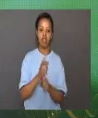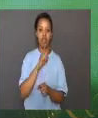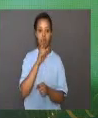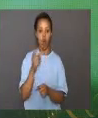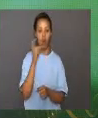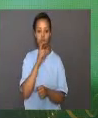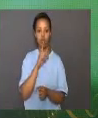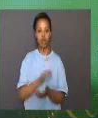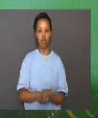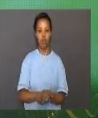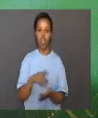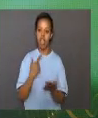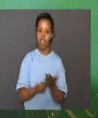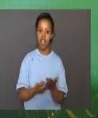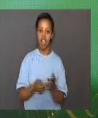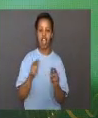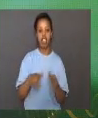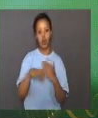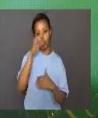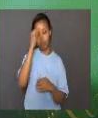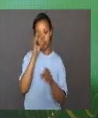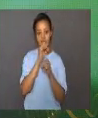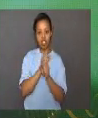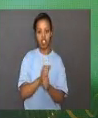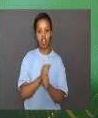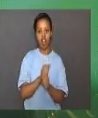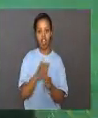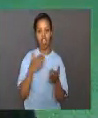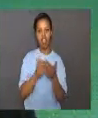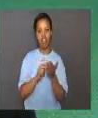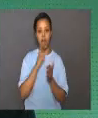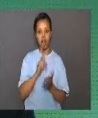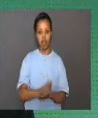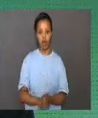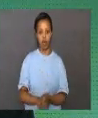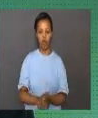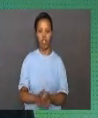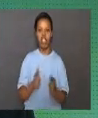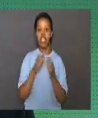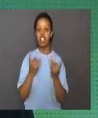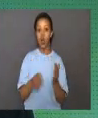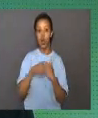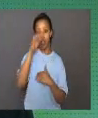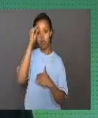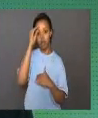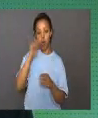This brings us to the end of our lesson for today. We learned